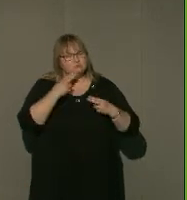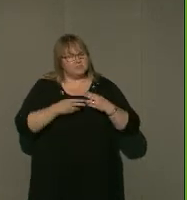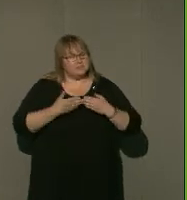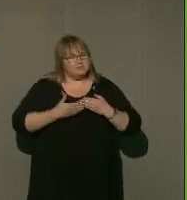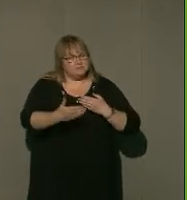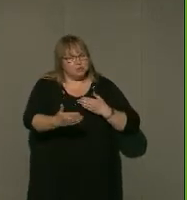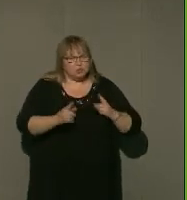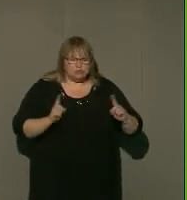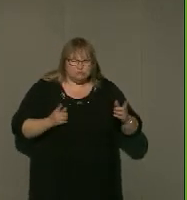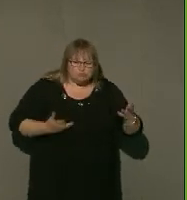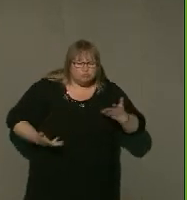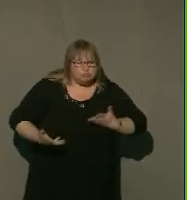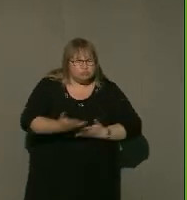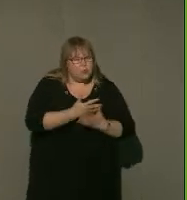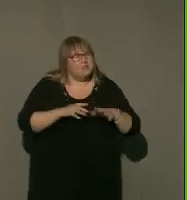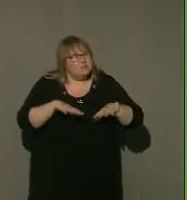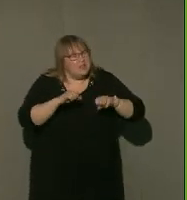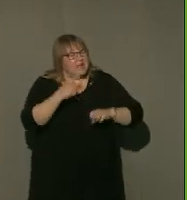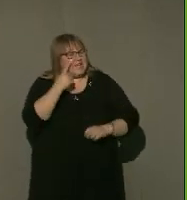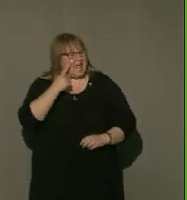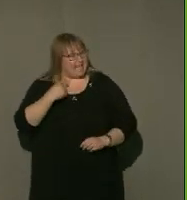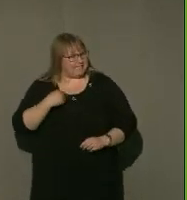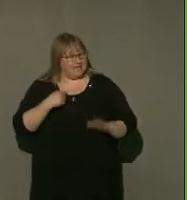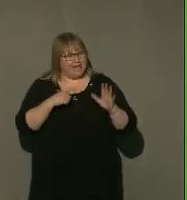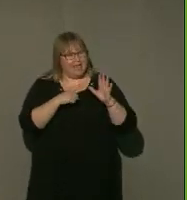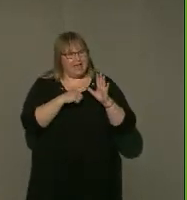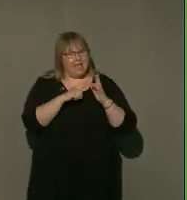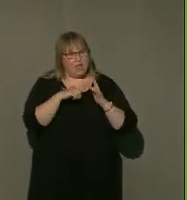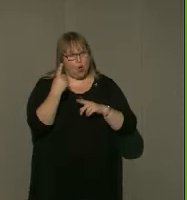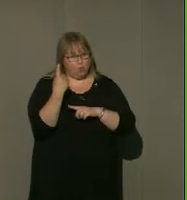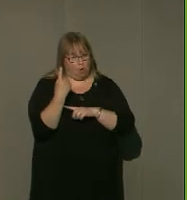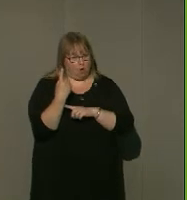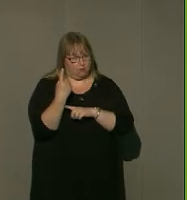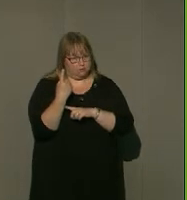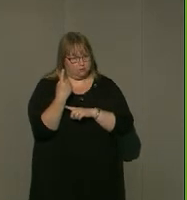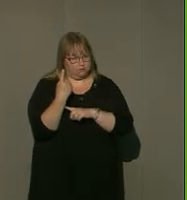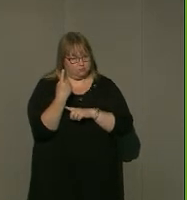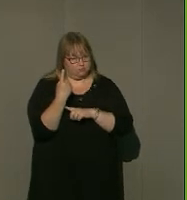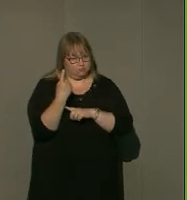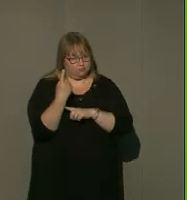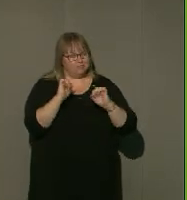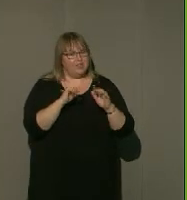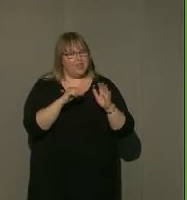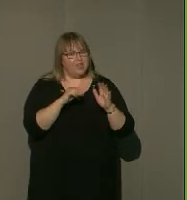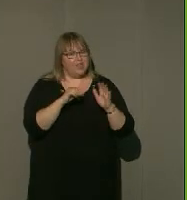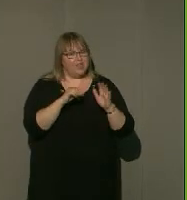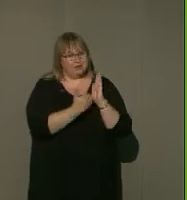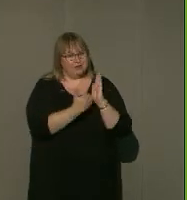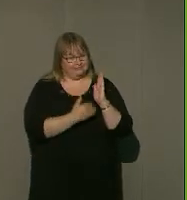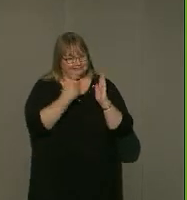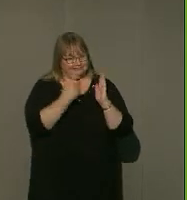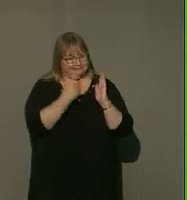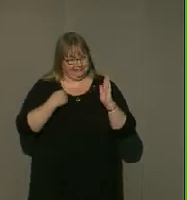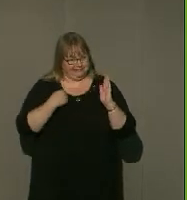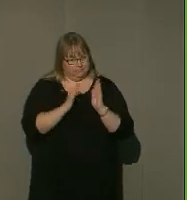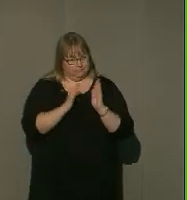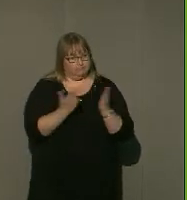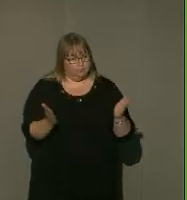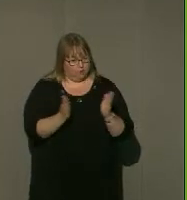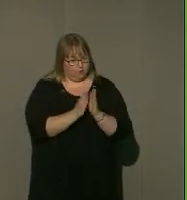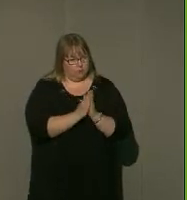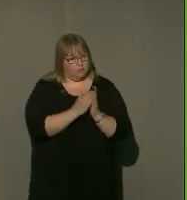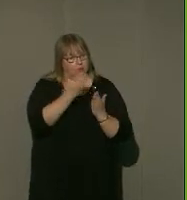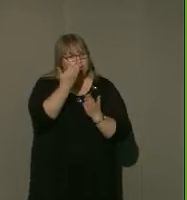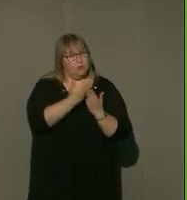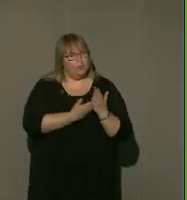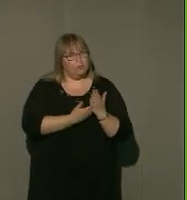We started discussing yesterday AO1 in your agenda, which starts on